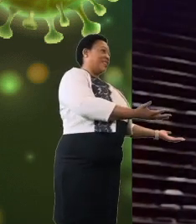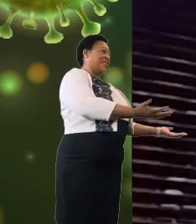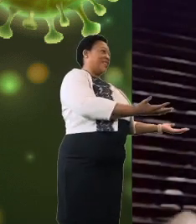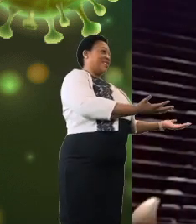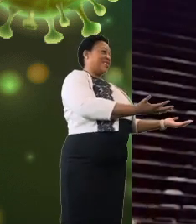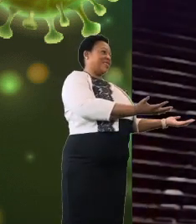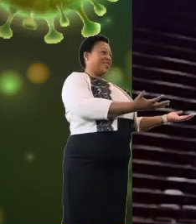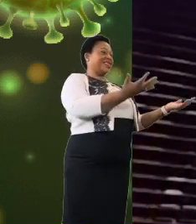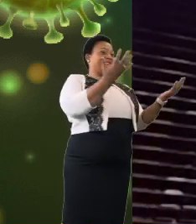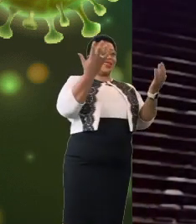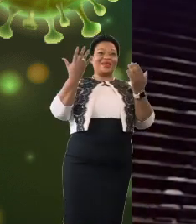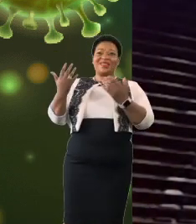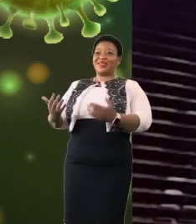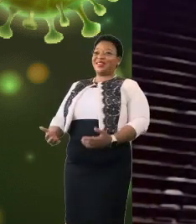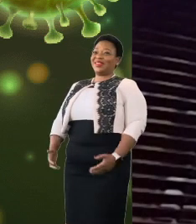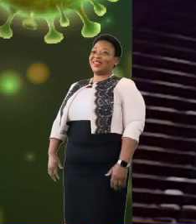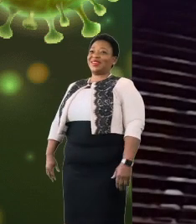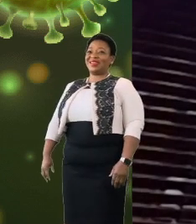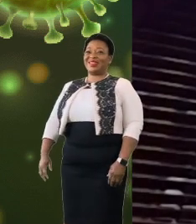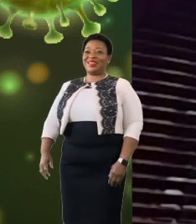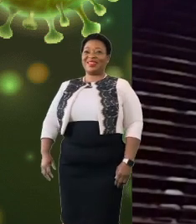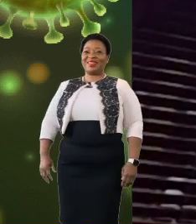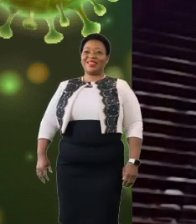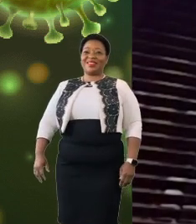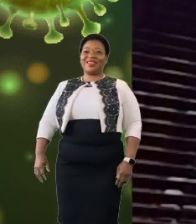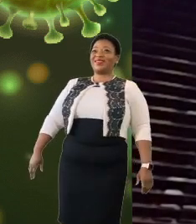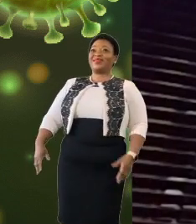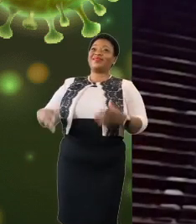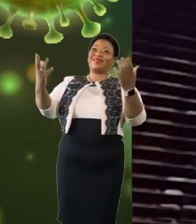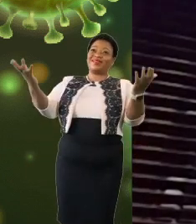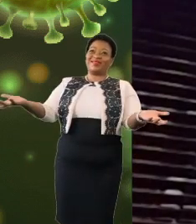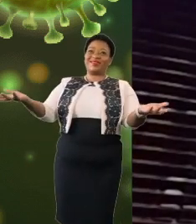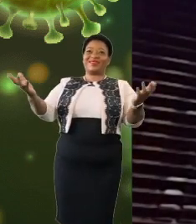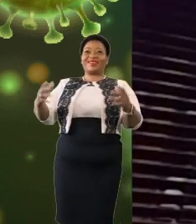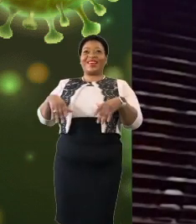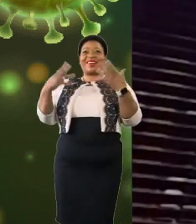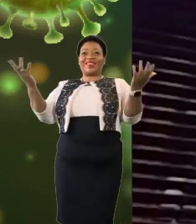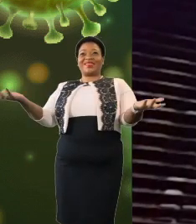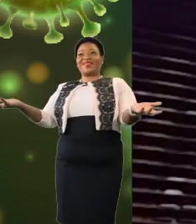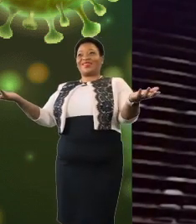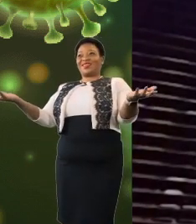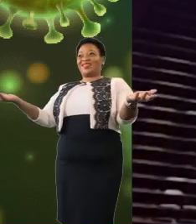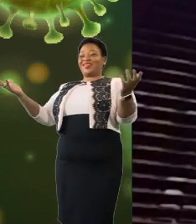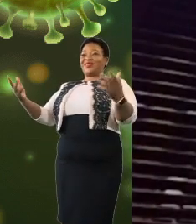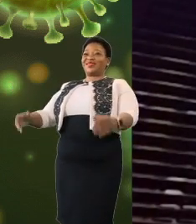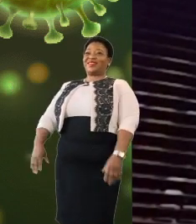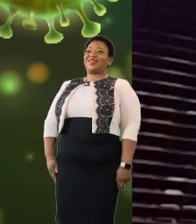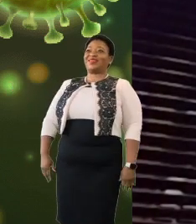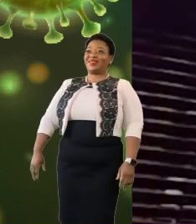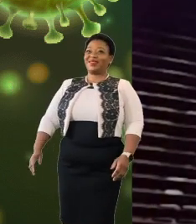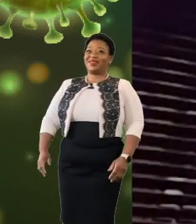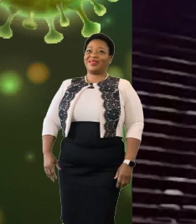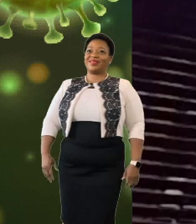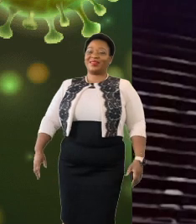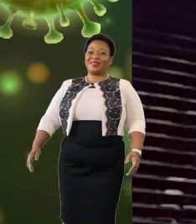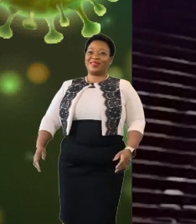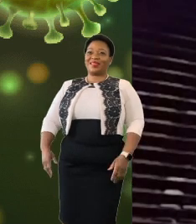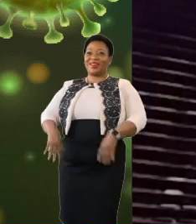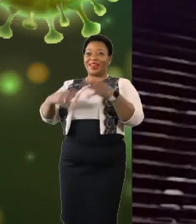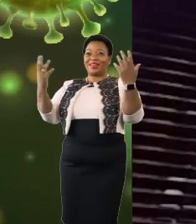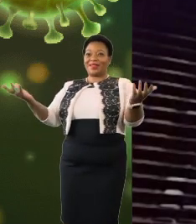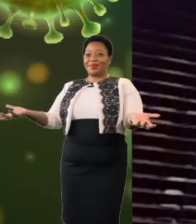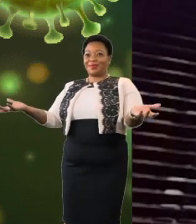regulations and 10 types of books that you must go and find. And worse, because you don't even have the